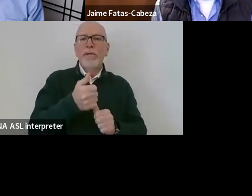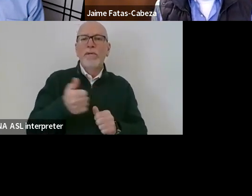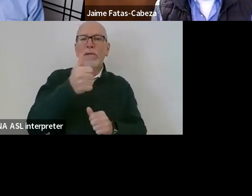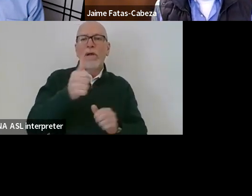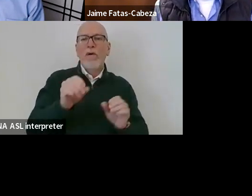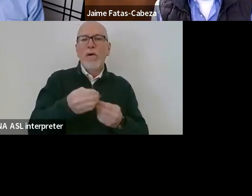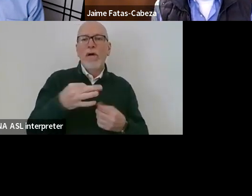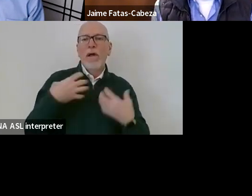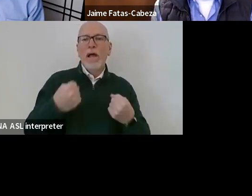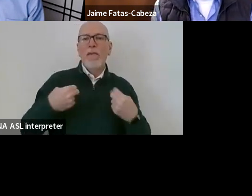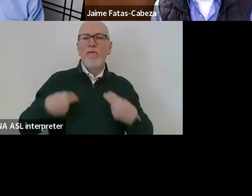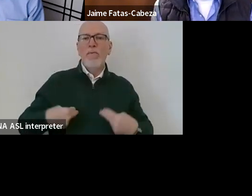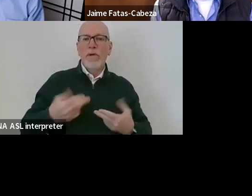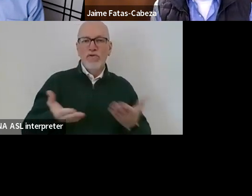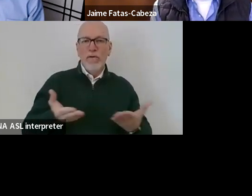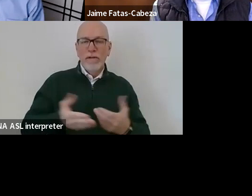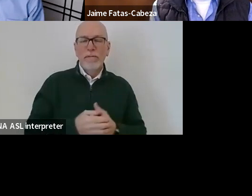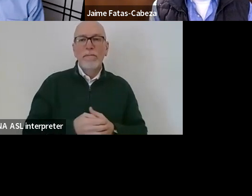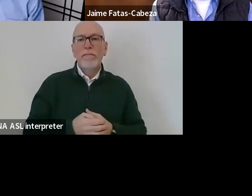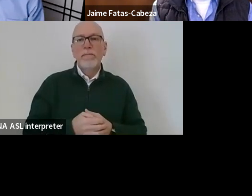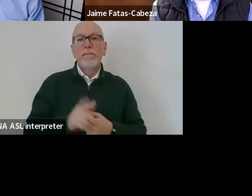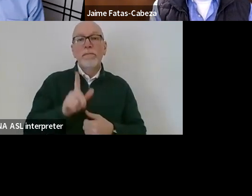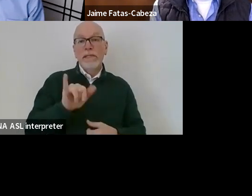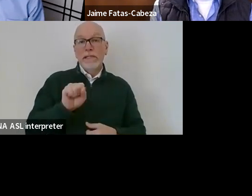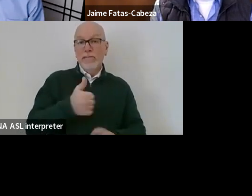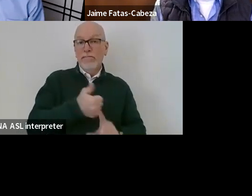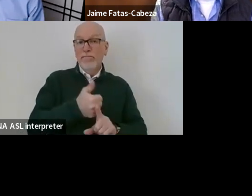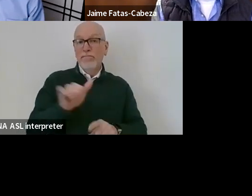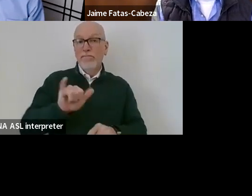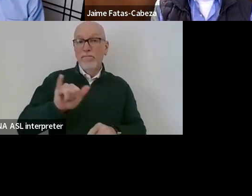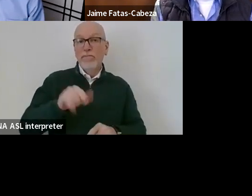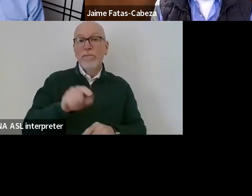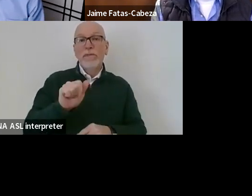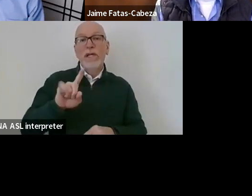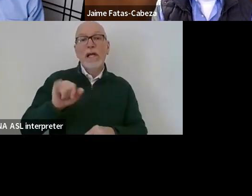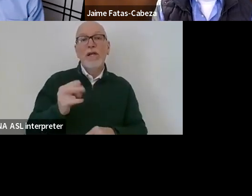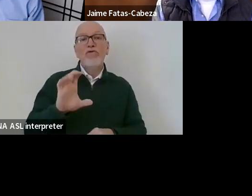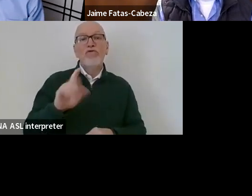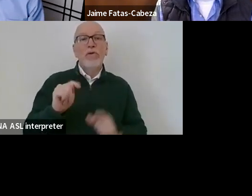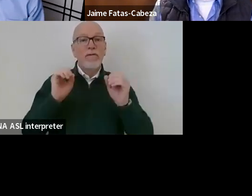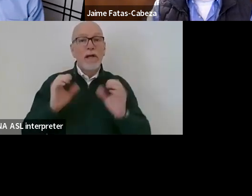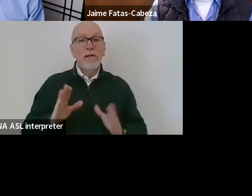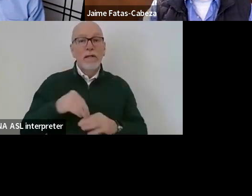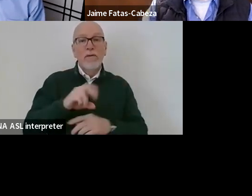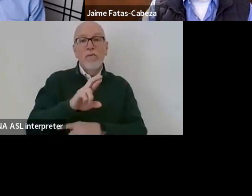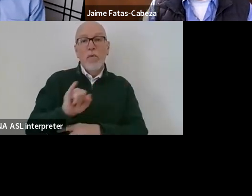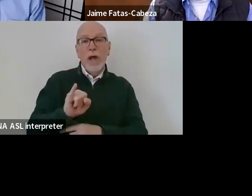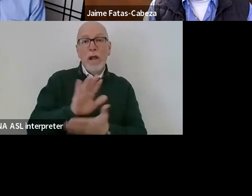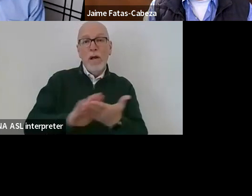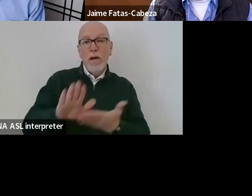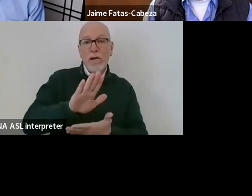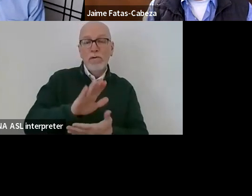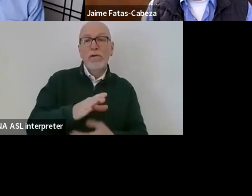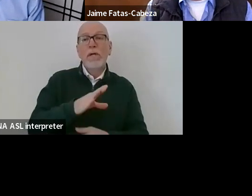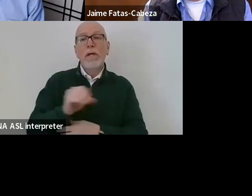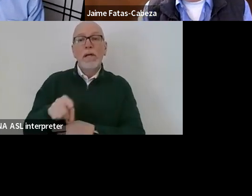of Health and Human Services. Lisa also serves as adjunct faculty at both Rhode Island College